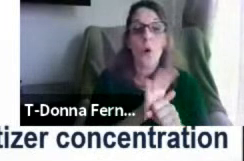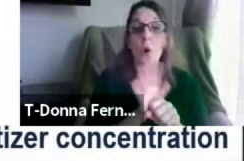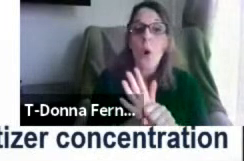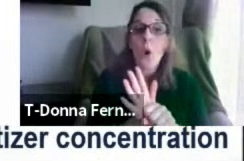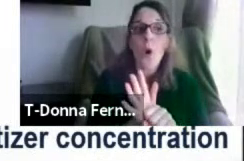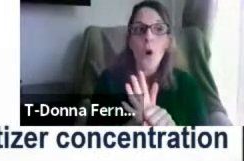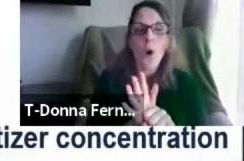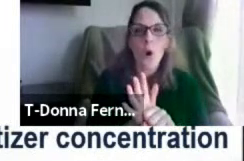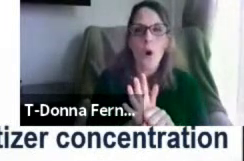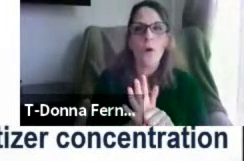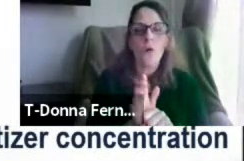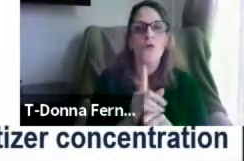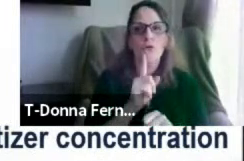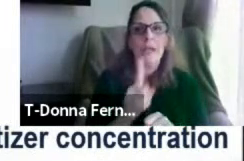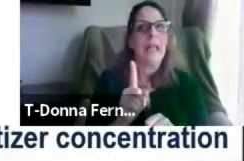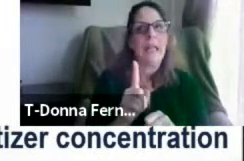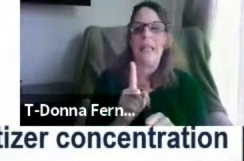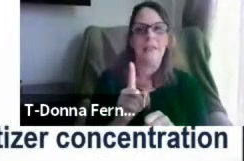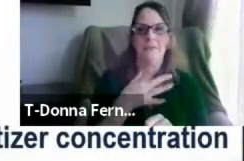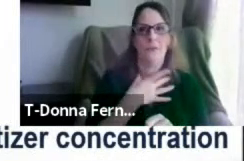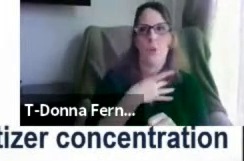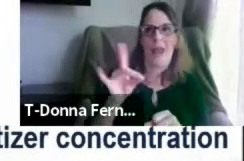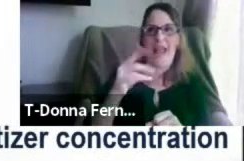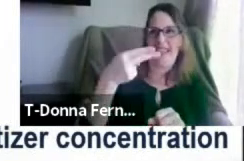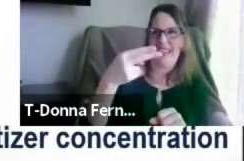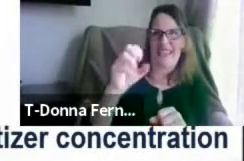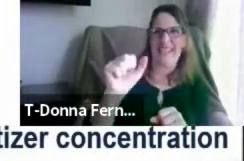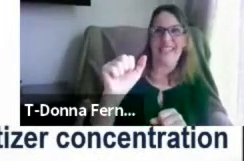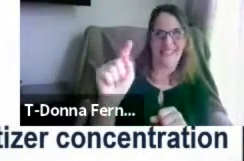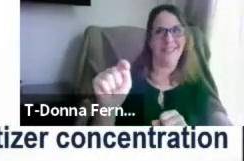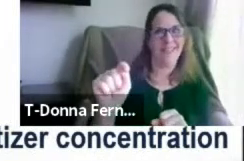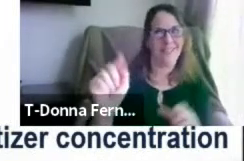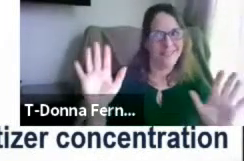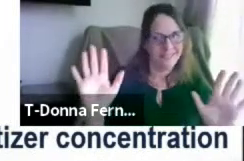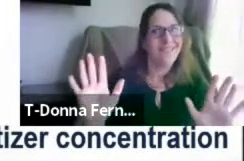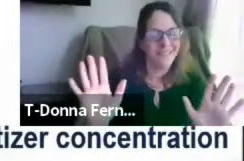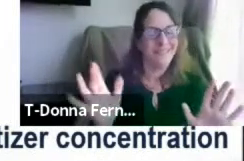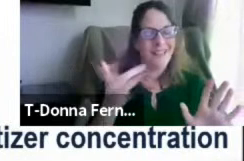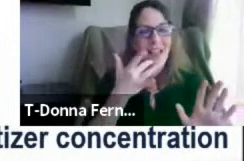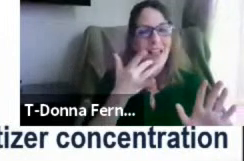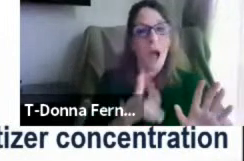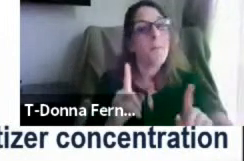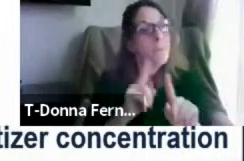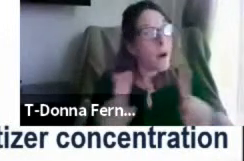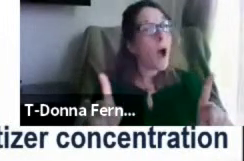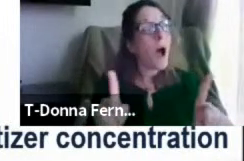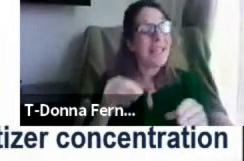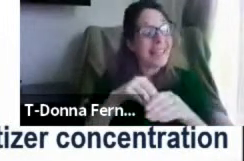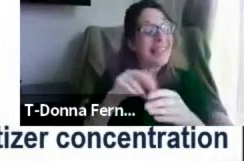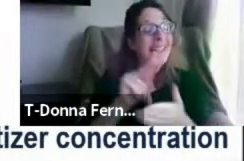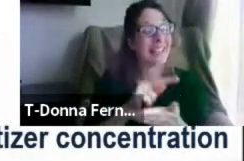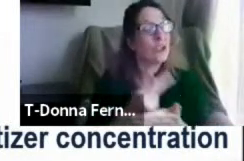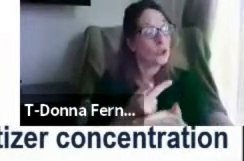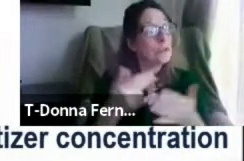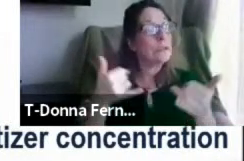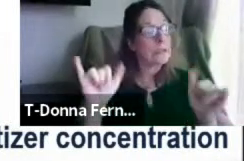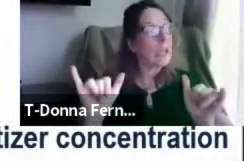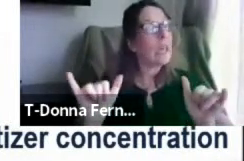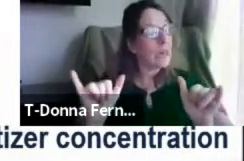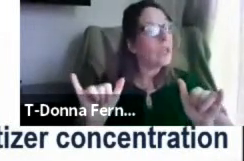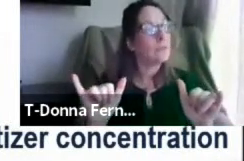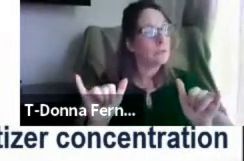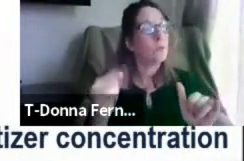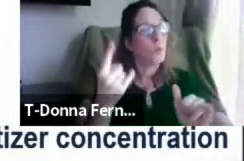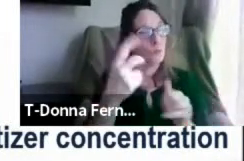is heat sensitive. However, we do have a point of vulnerability in our kitchens, and that would be our dish